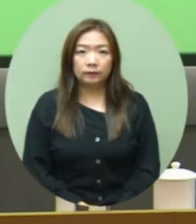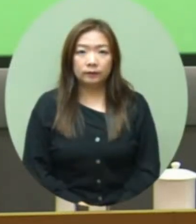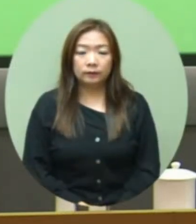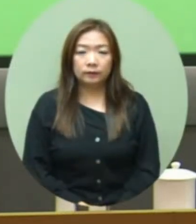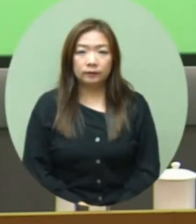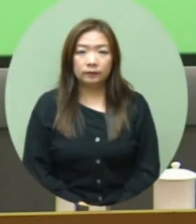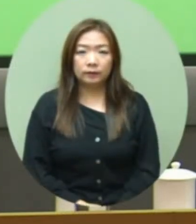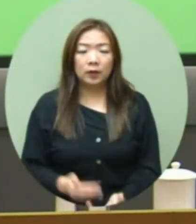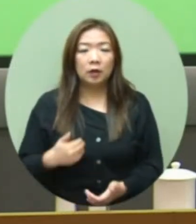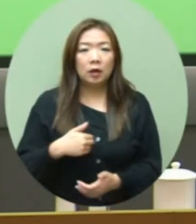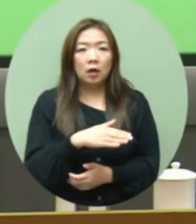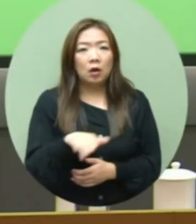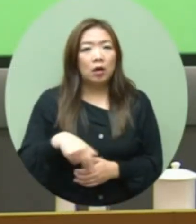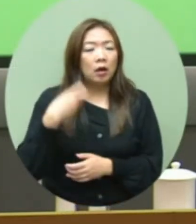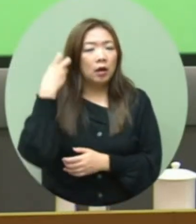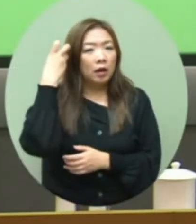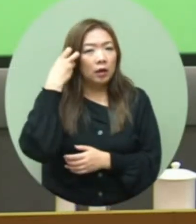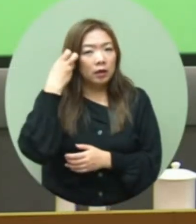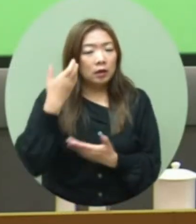not